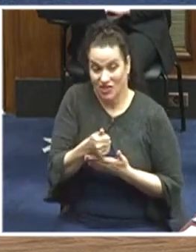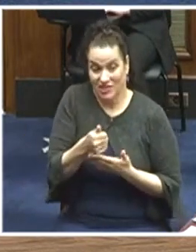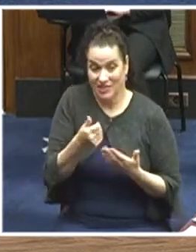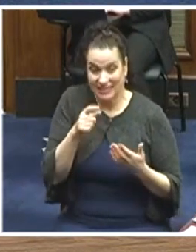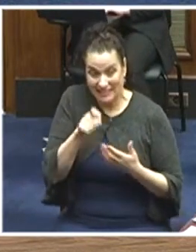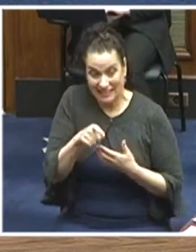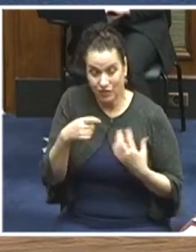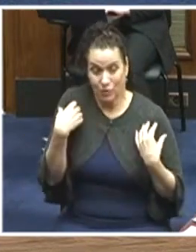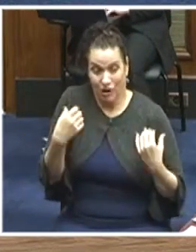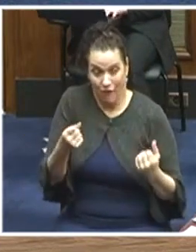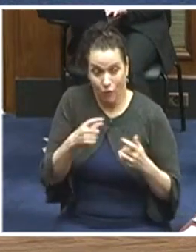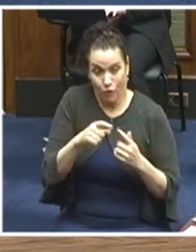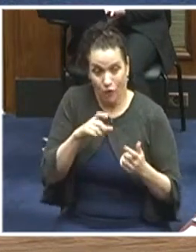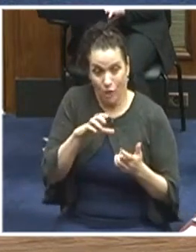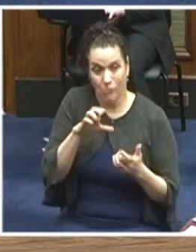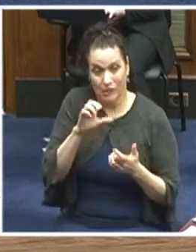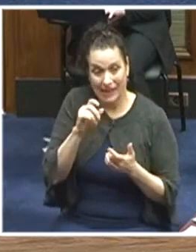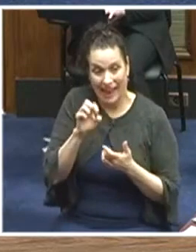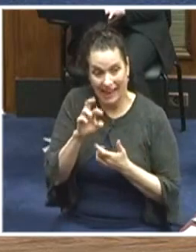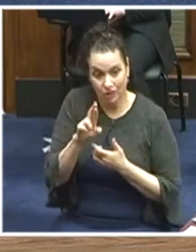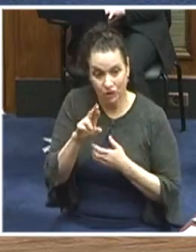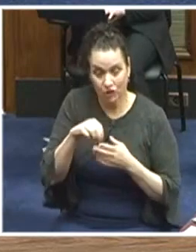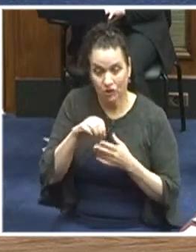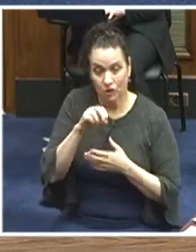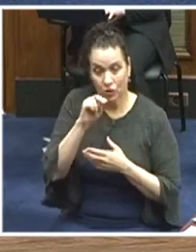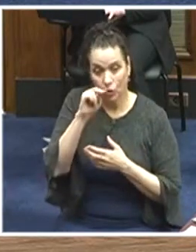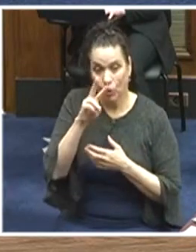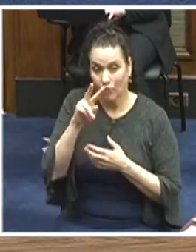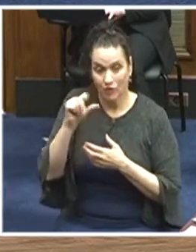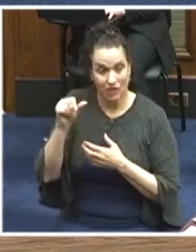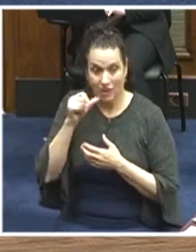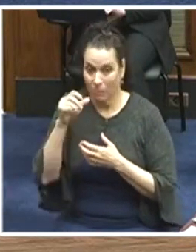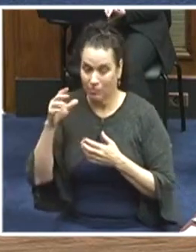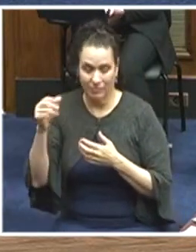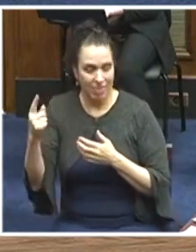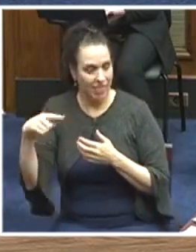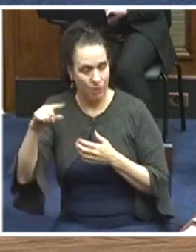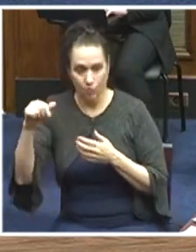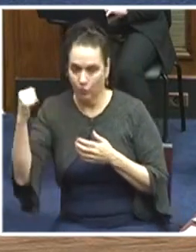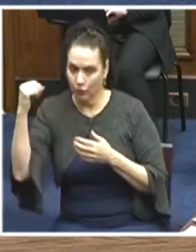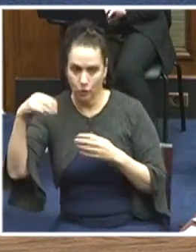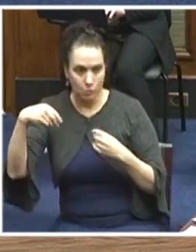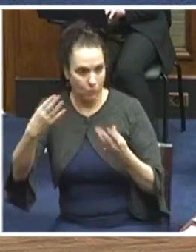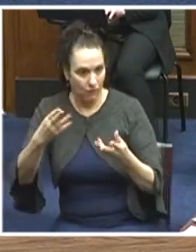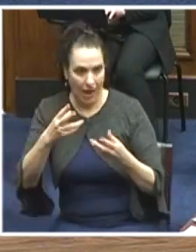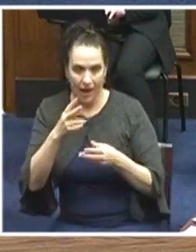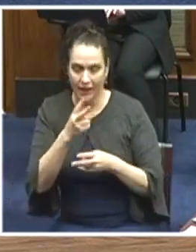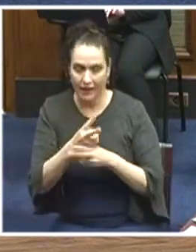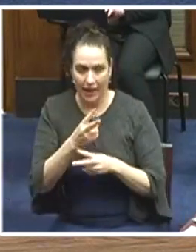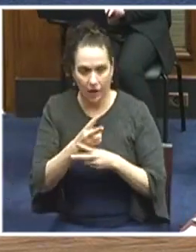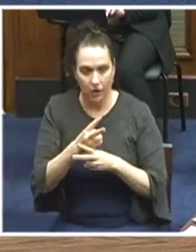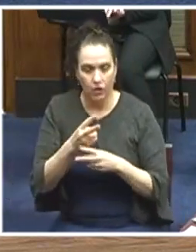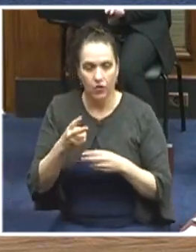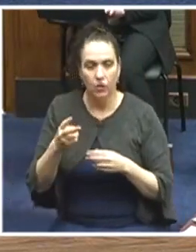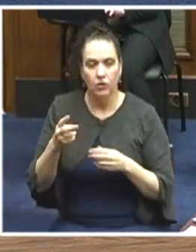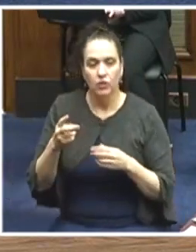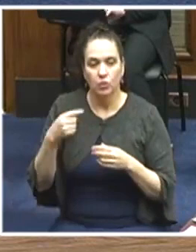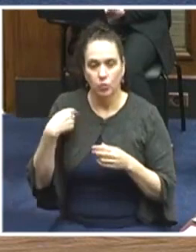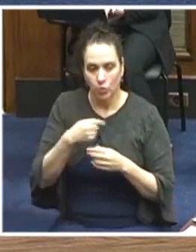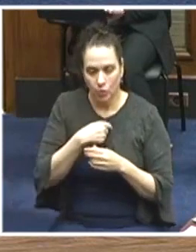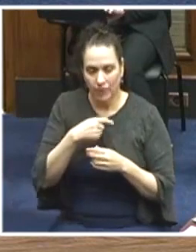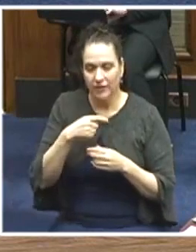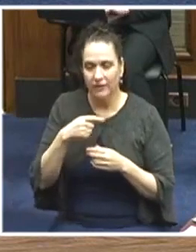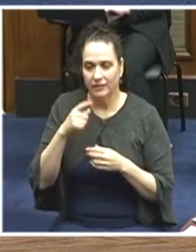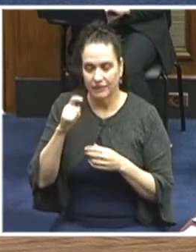to in Northern Virginia. Now, in both cases of systems collapse, we were forced to turn to the author of these failures, that is, to